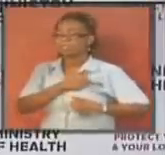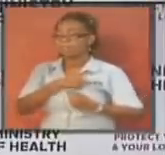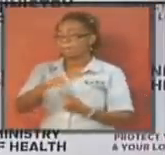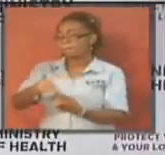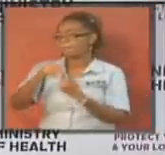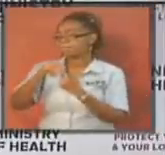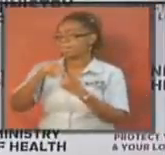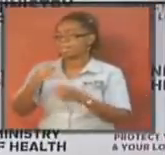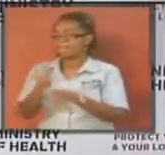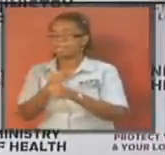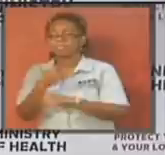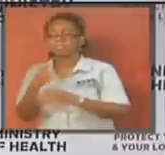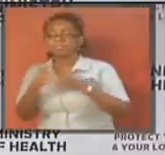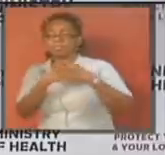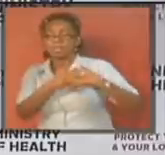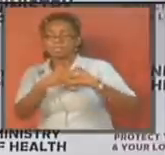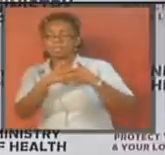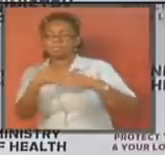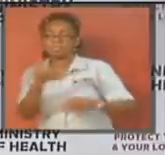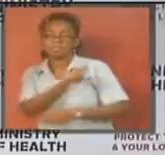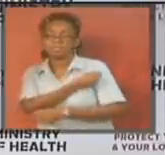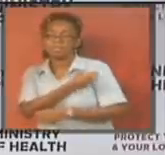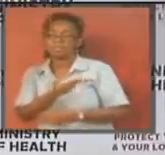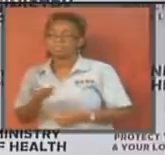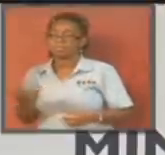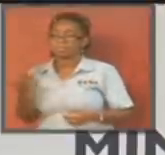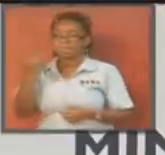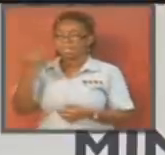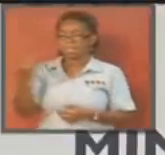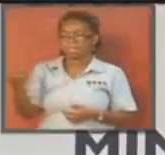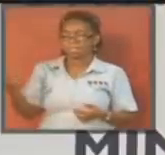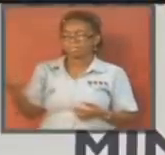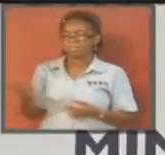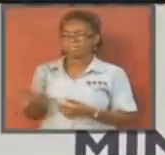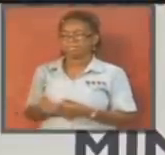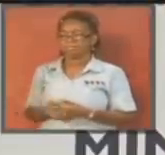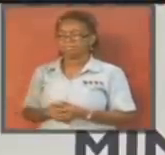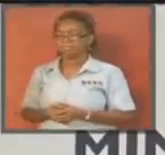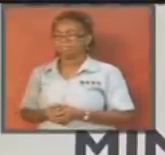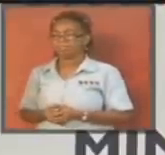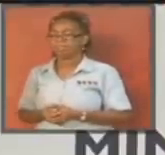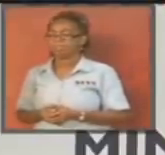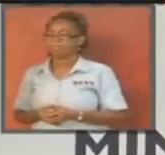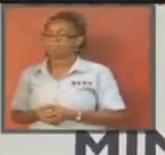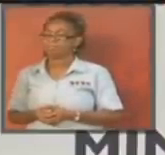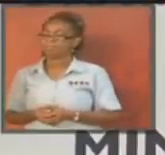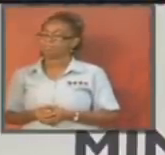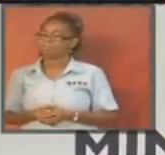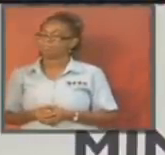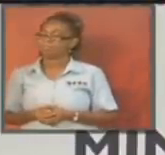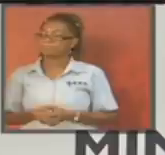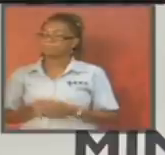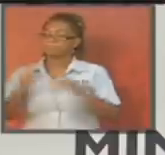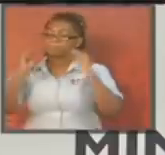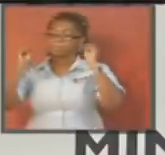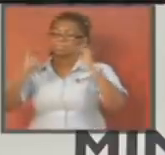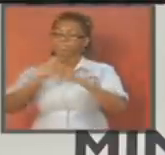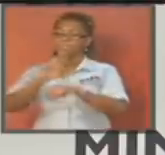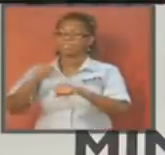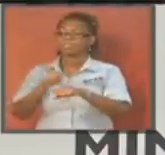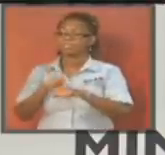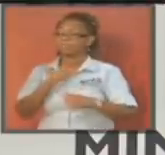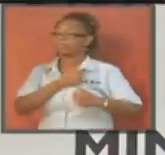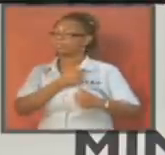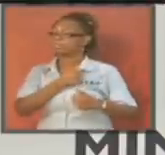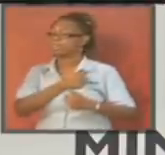Okay, let me see if I could answer the questions in one go. So the Ministry of National Security would have been